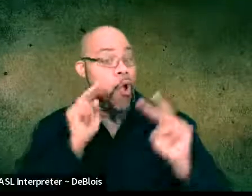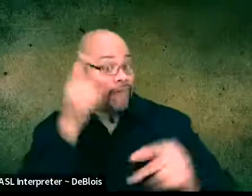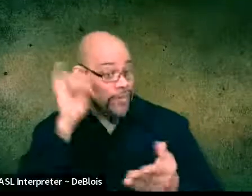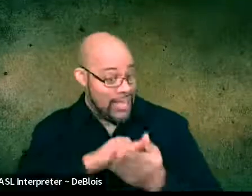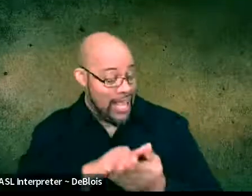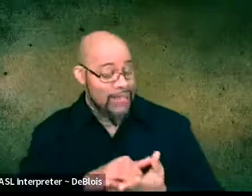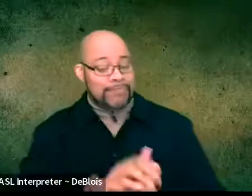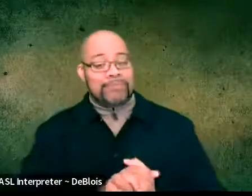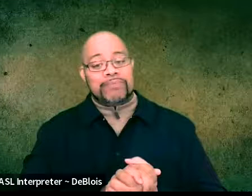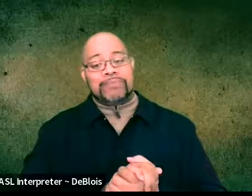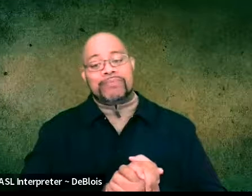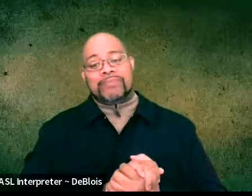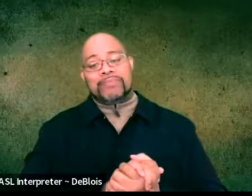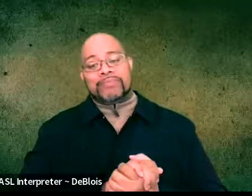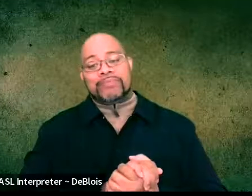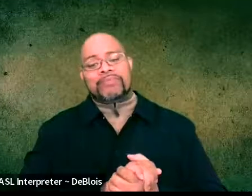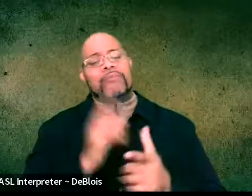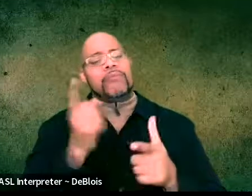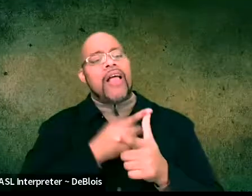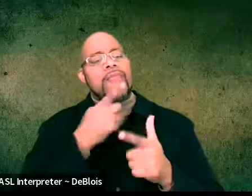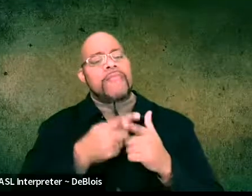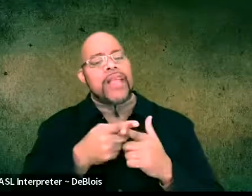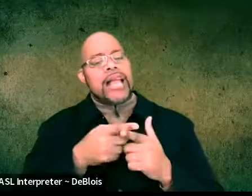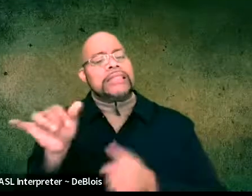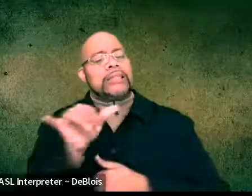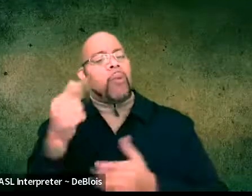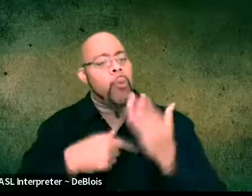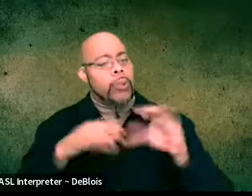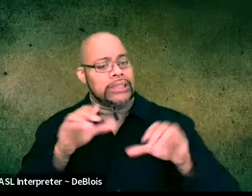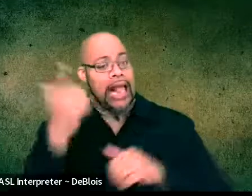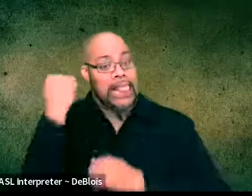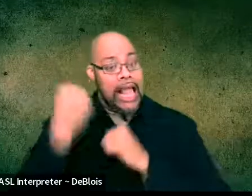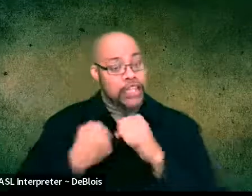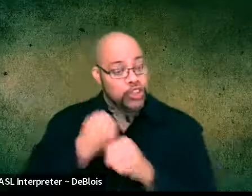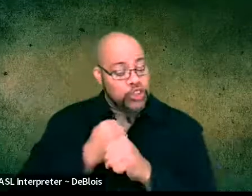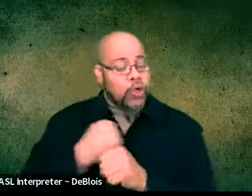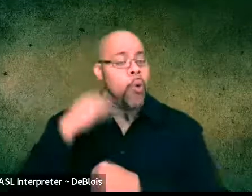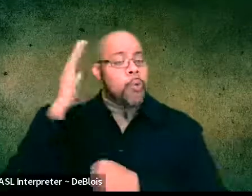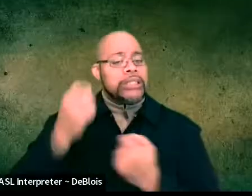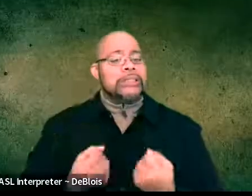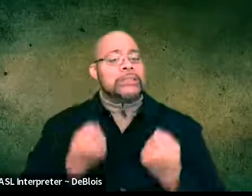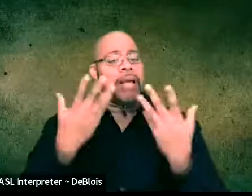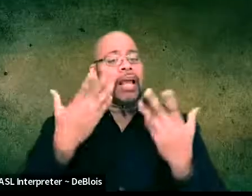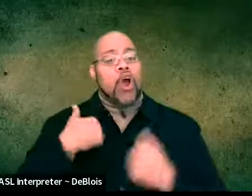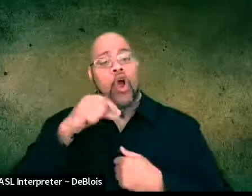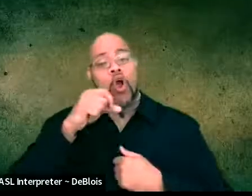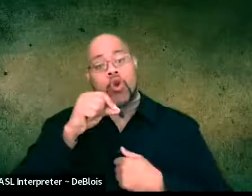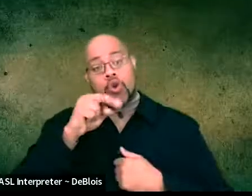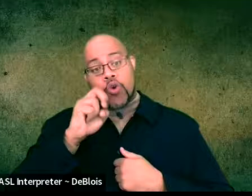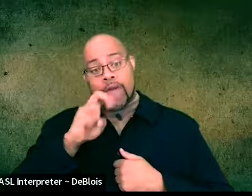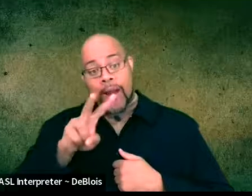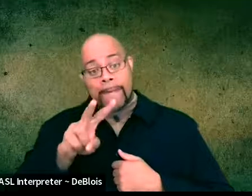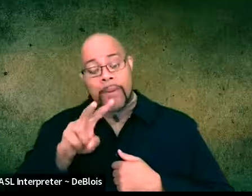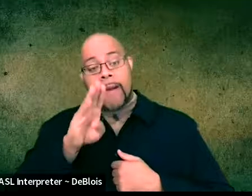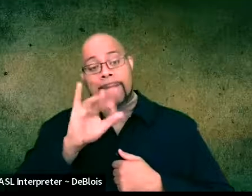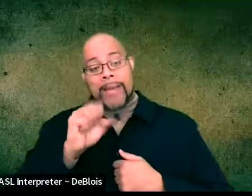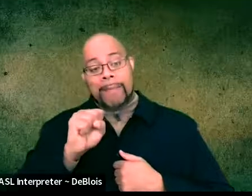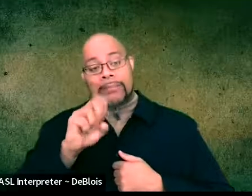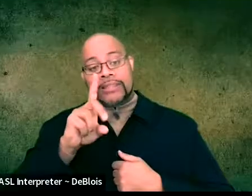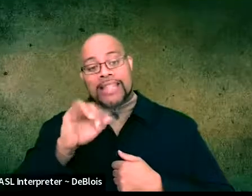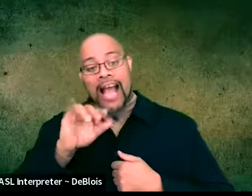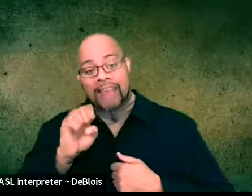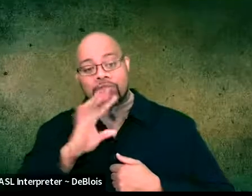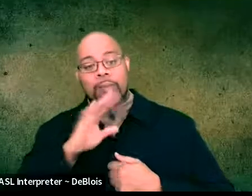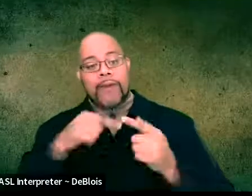that. Then, similar to what we did last year, we're going to spend our November BIMS Dives talking all